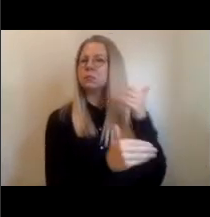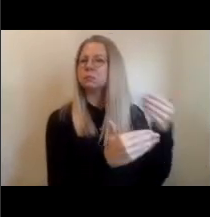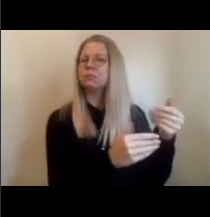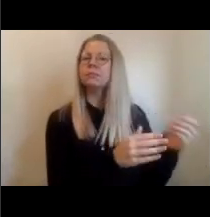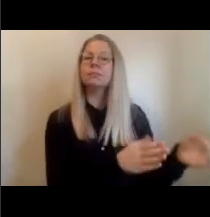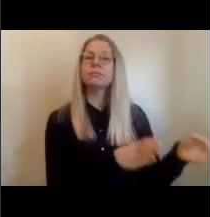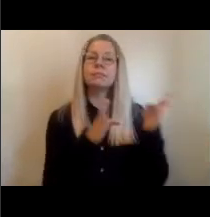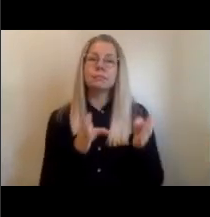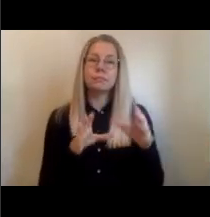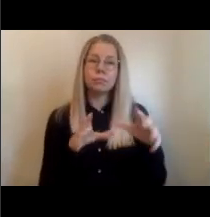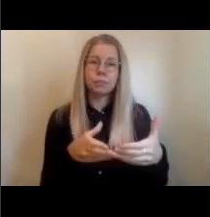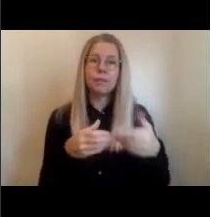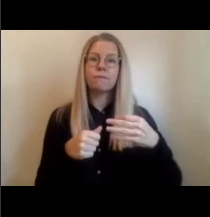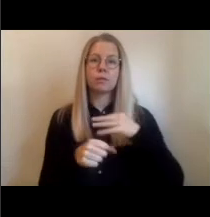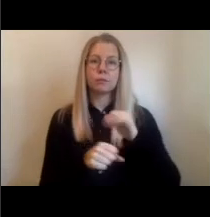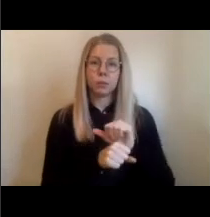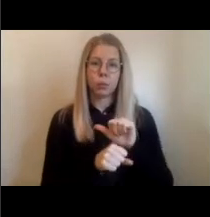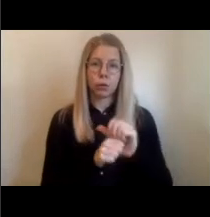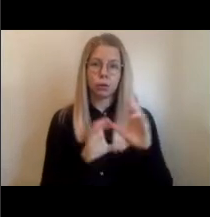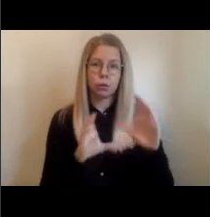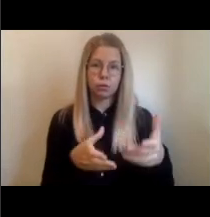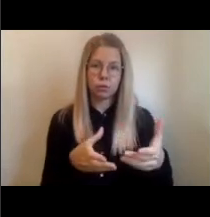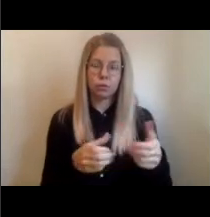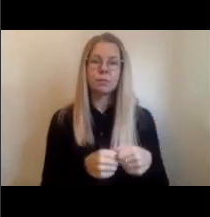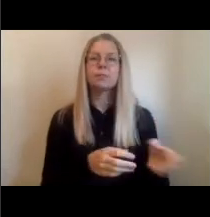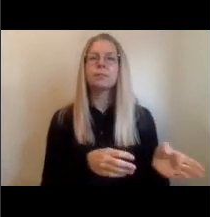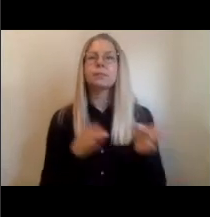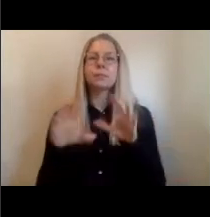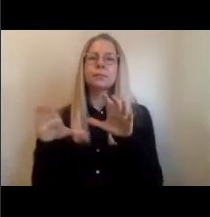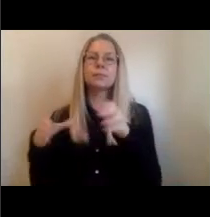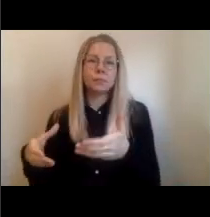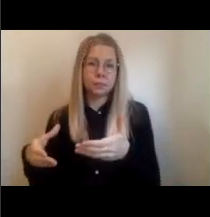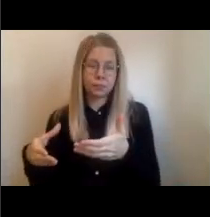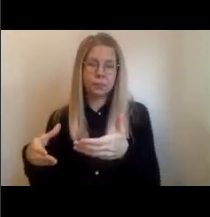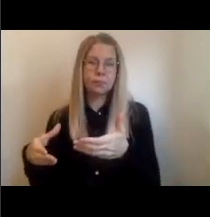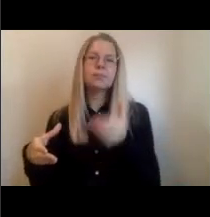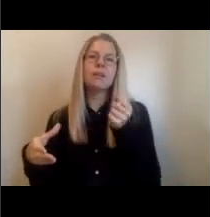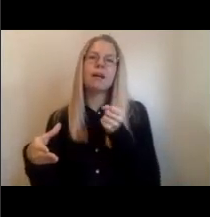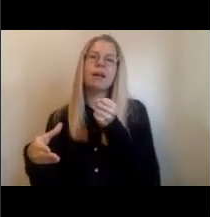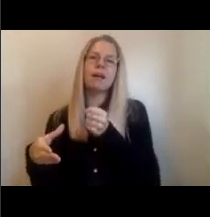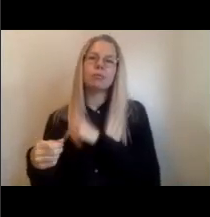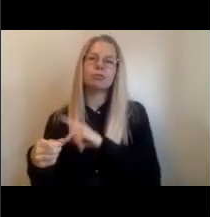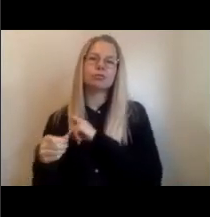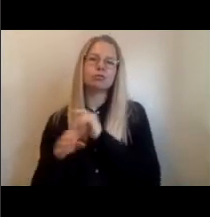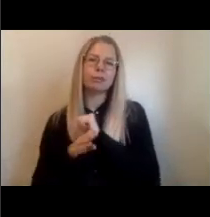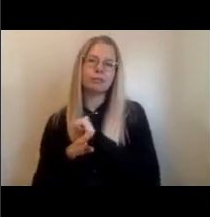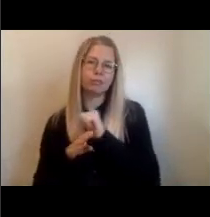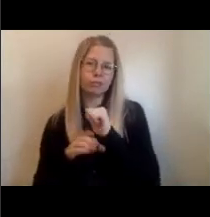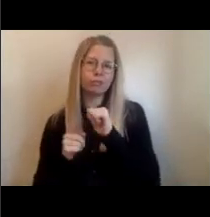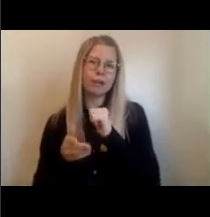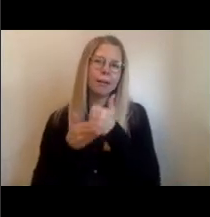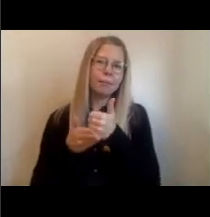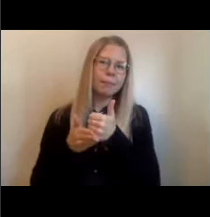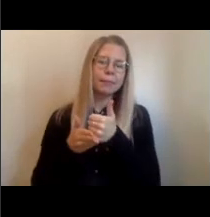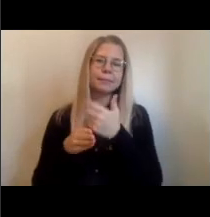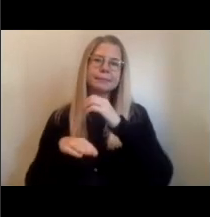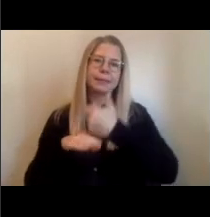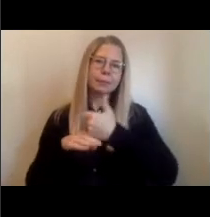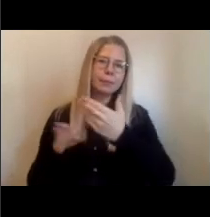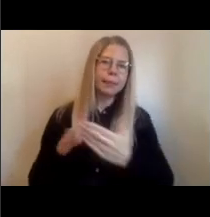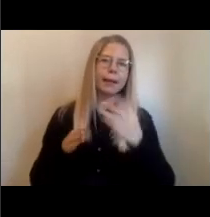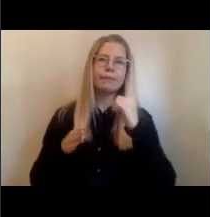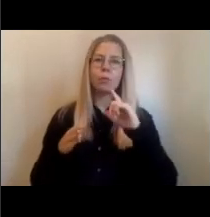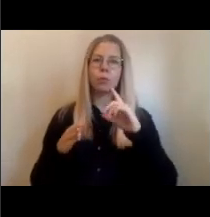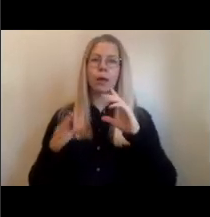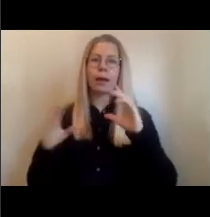work. Another group was given a personal trainer, basically some planning for physical activity. And